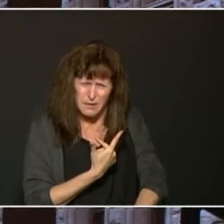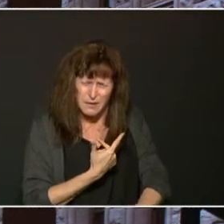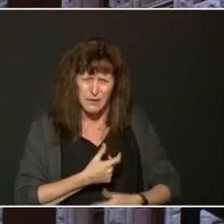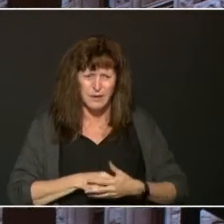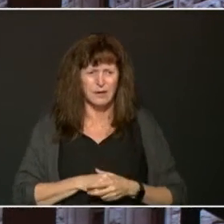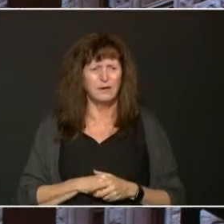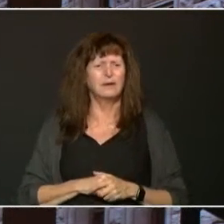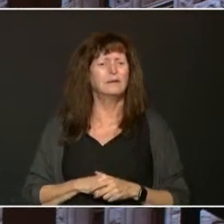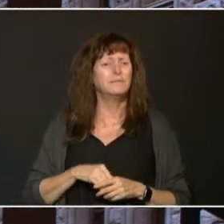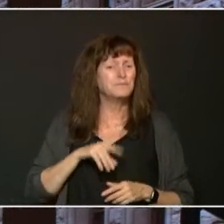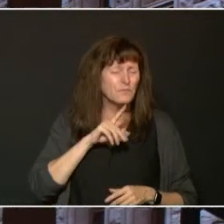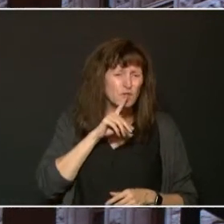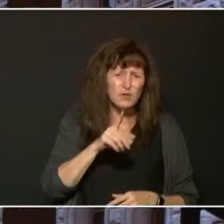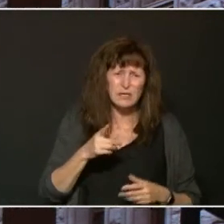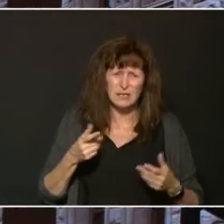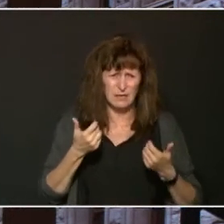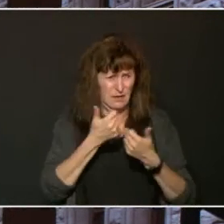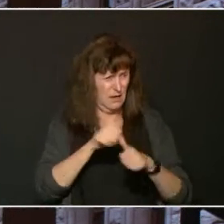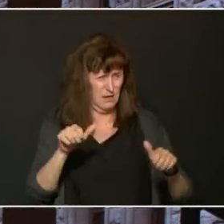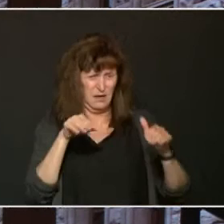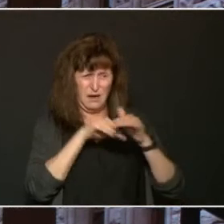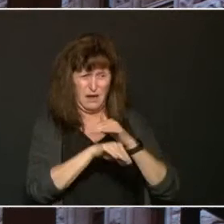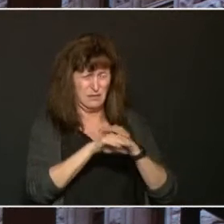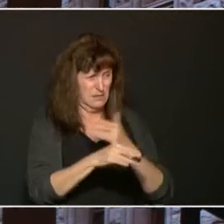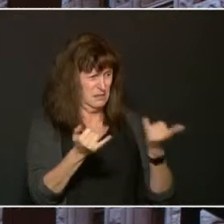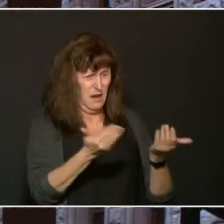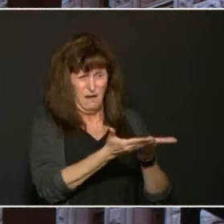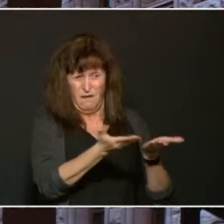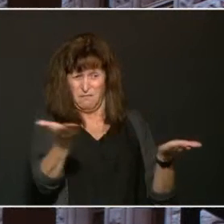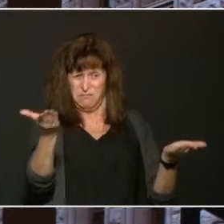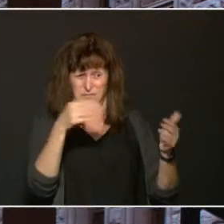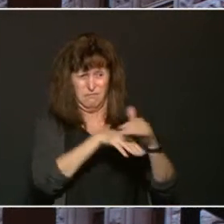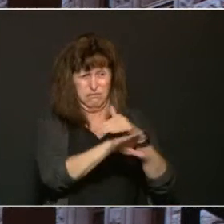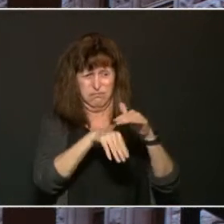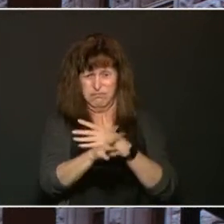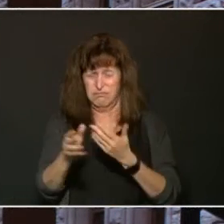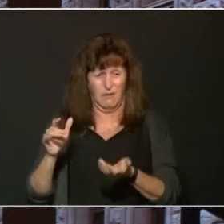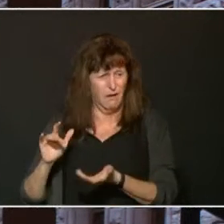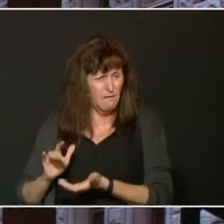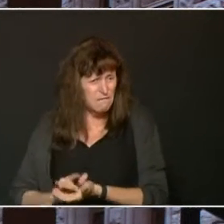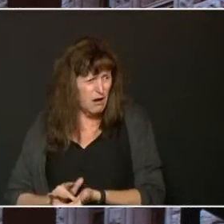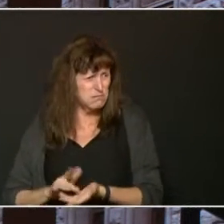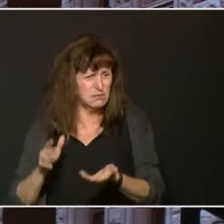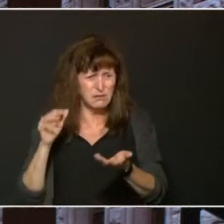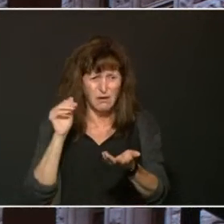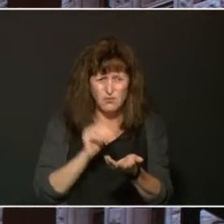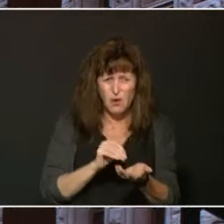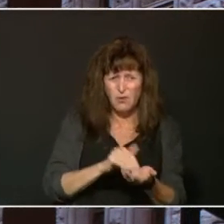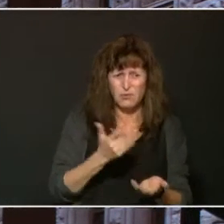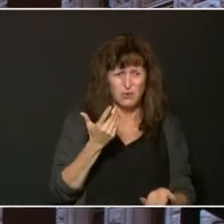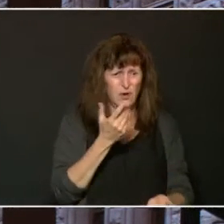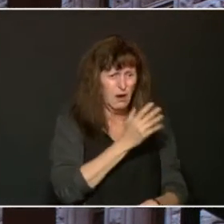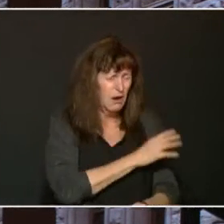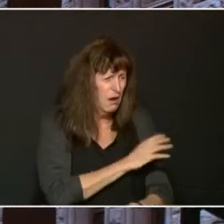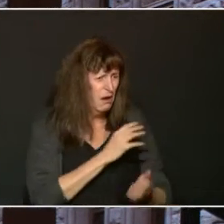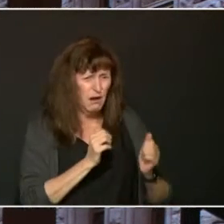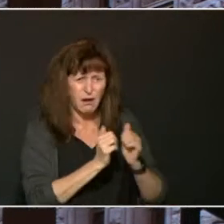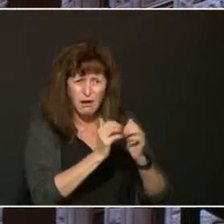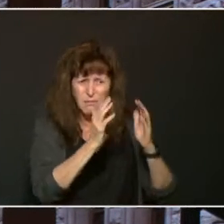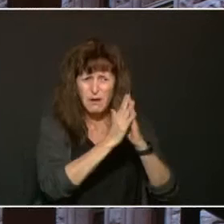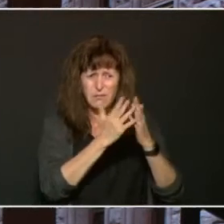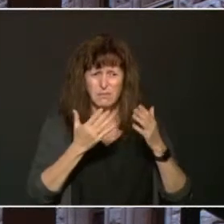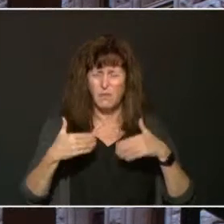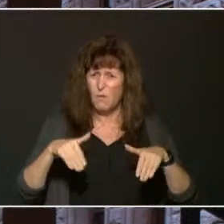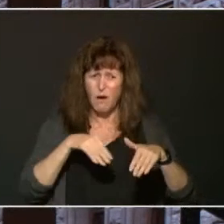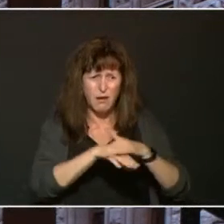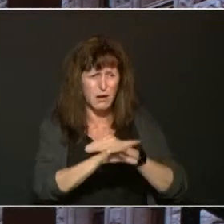accessible now through multiple different domains, your pharmacist, your primary care, mass immunization clinics, walk-in clinics. Even if you go up